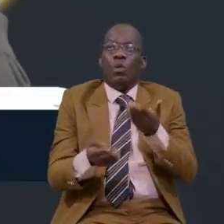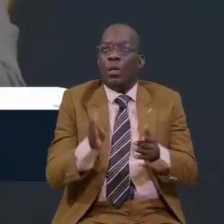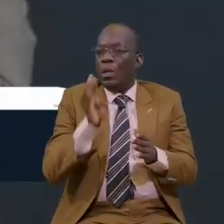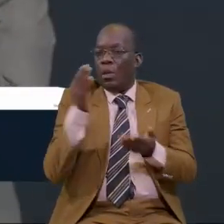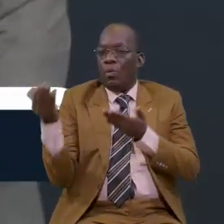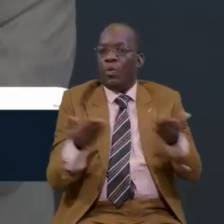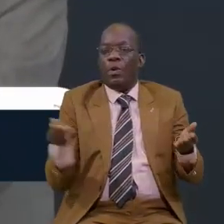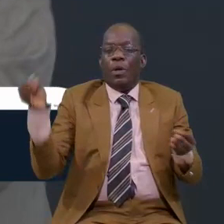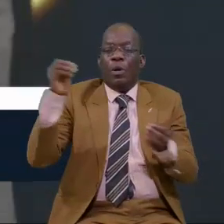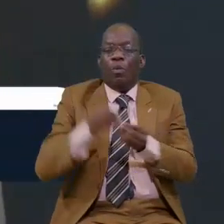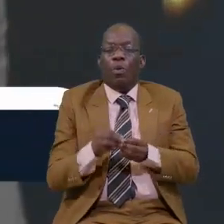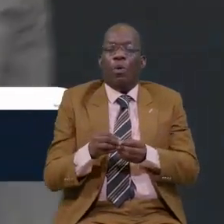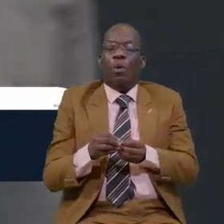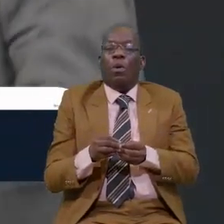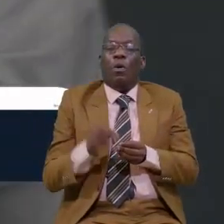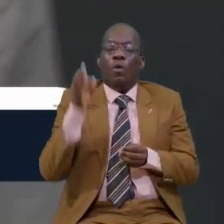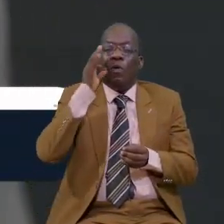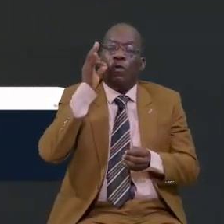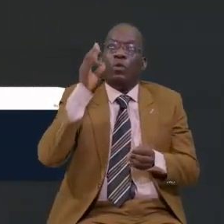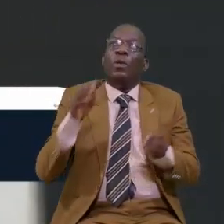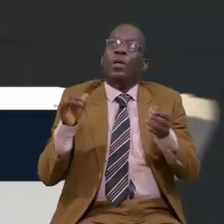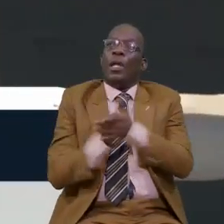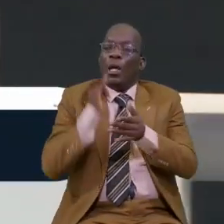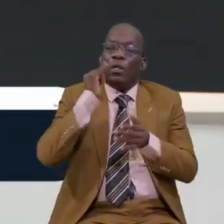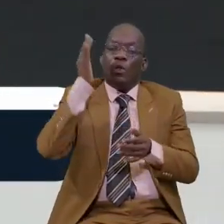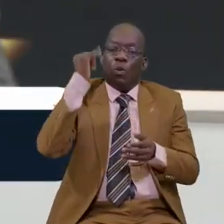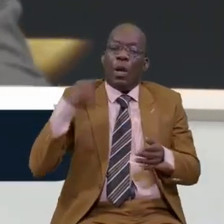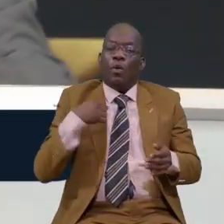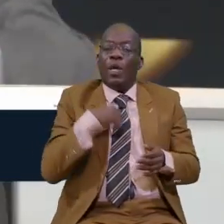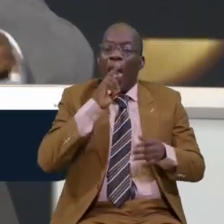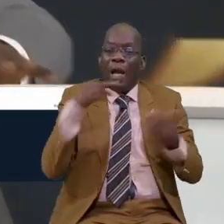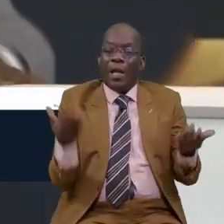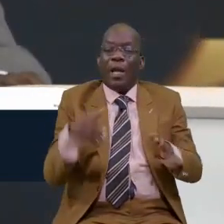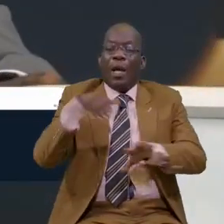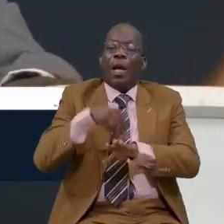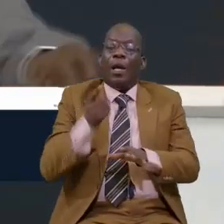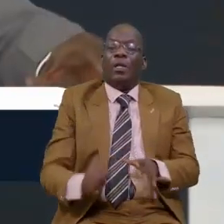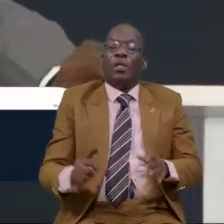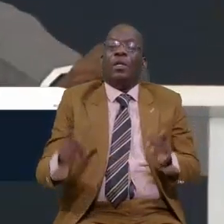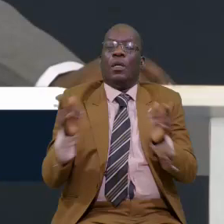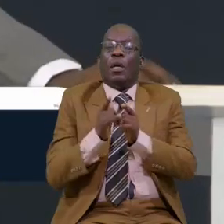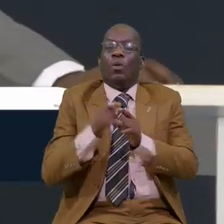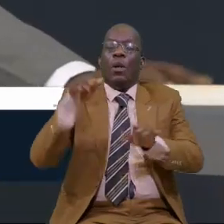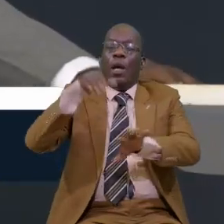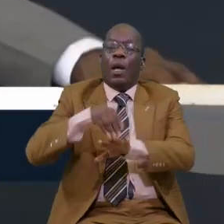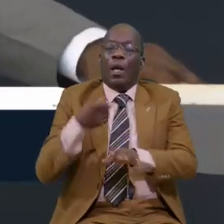why we're here at the retreat. That's why we're here at the GCK. You've been born again, you'll